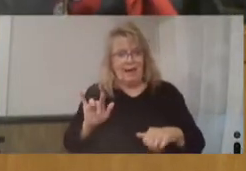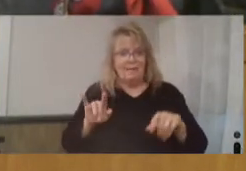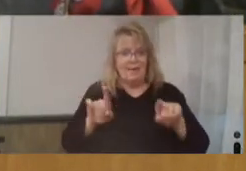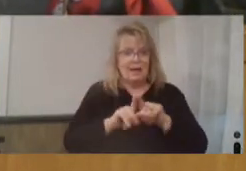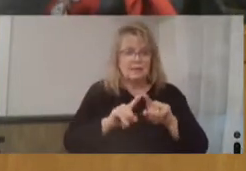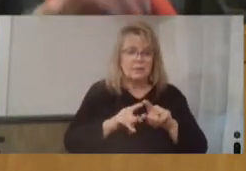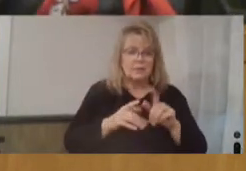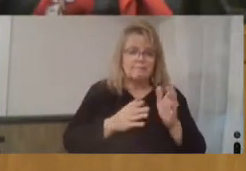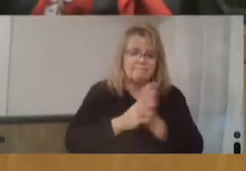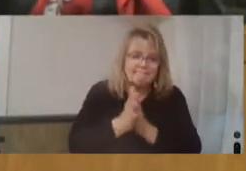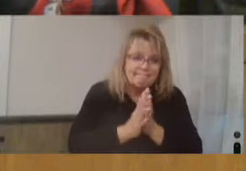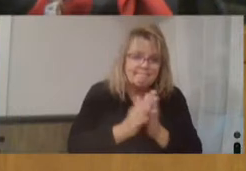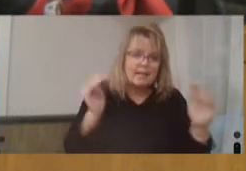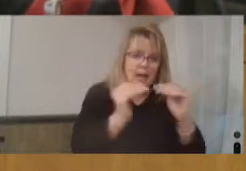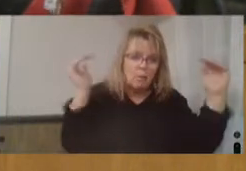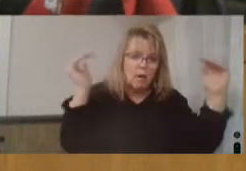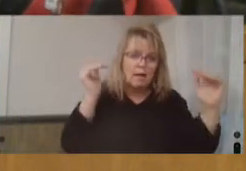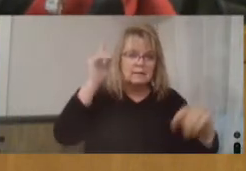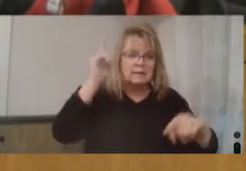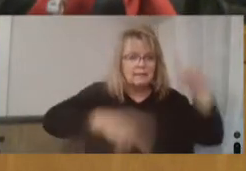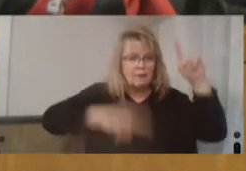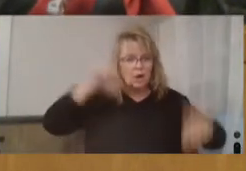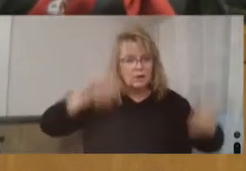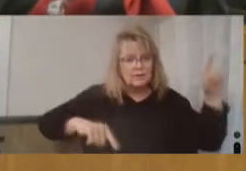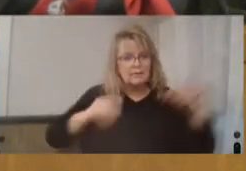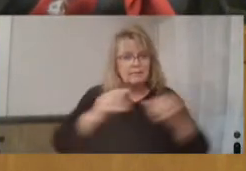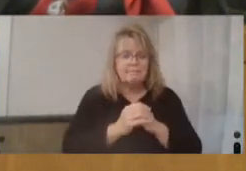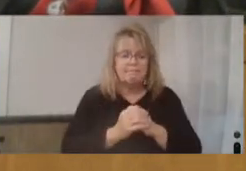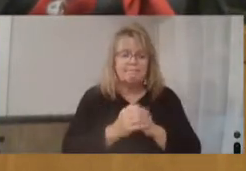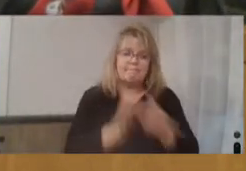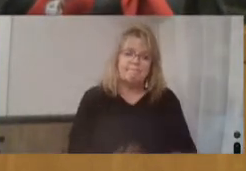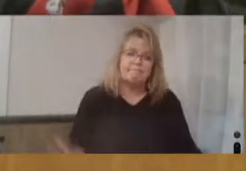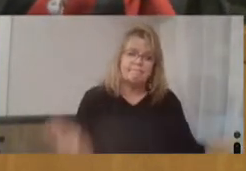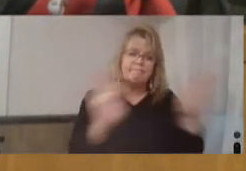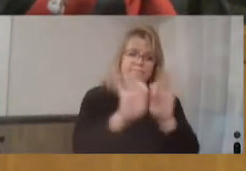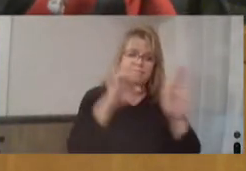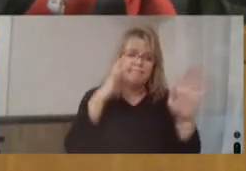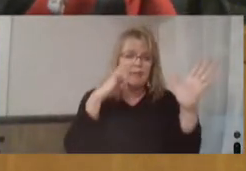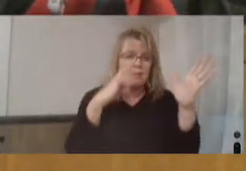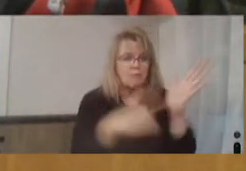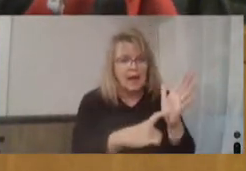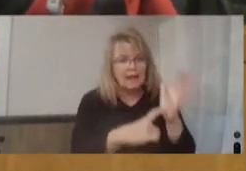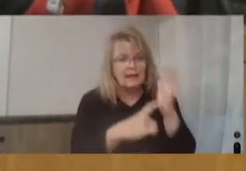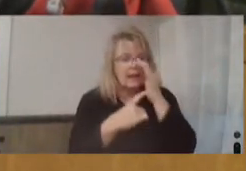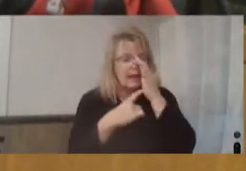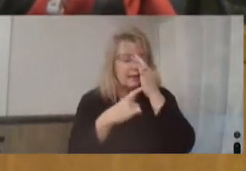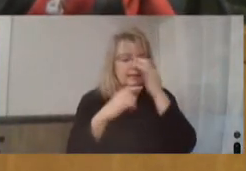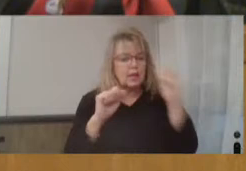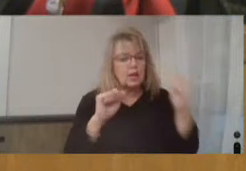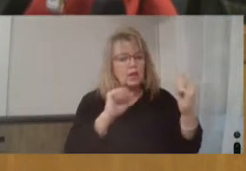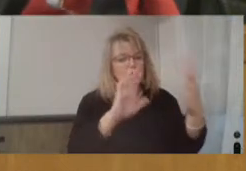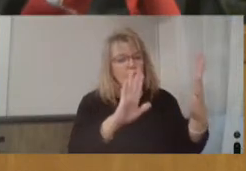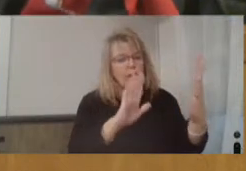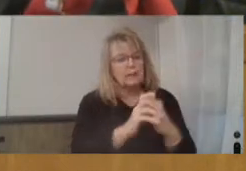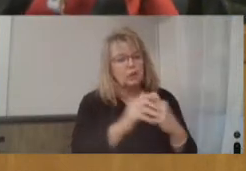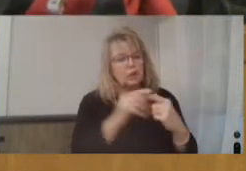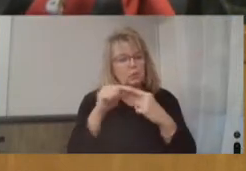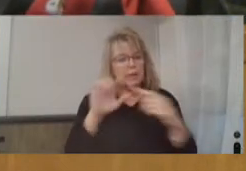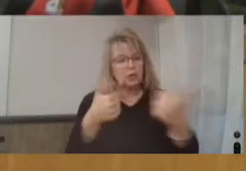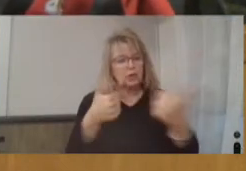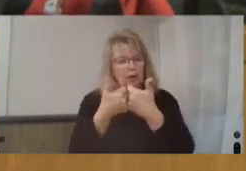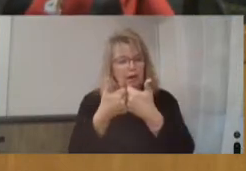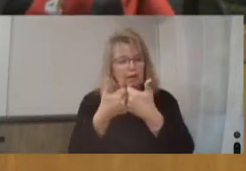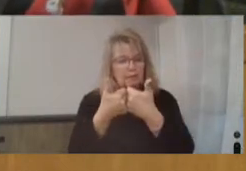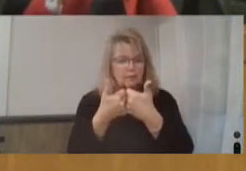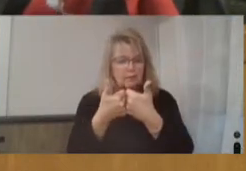As we strive for equality and diversity, it is imperative that we recognize and address the unique challenges faced by this